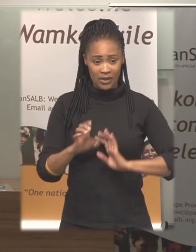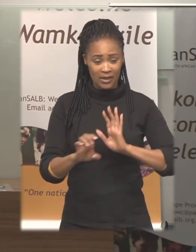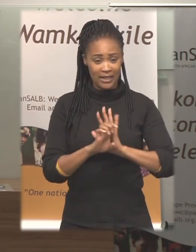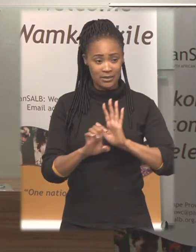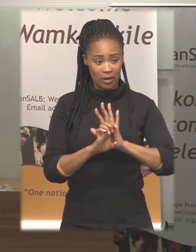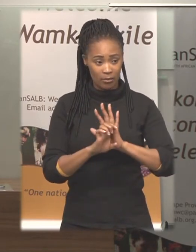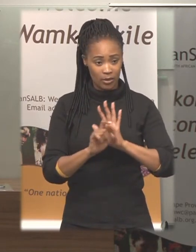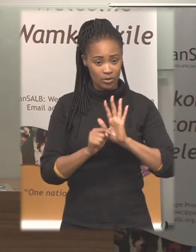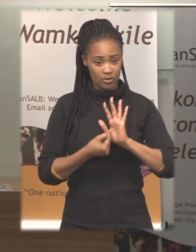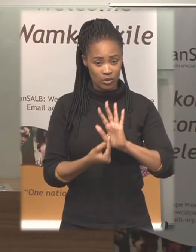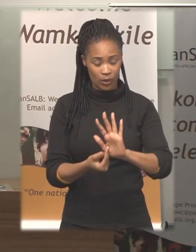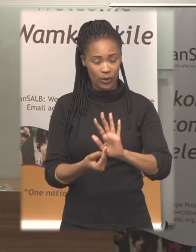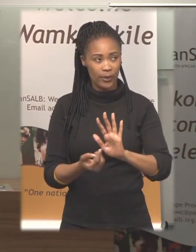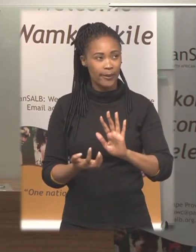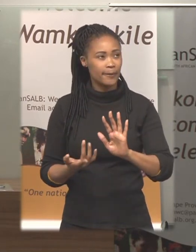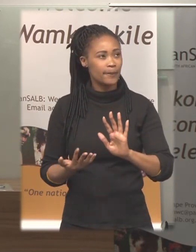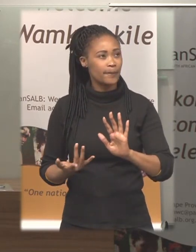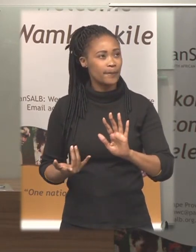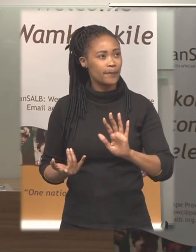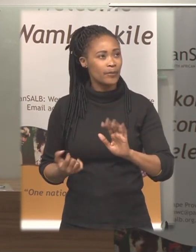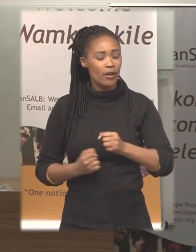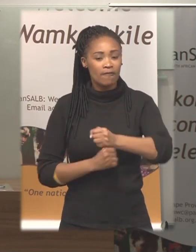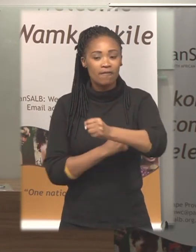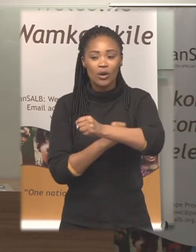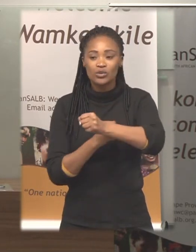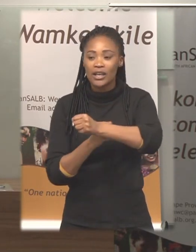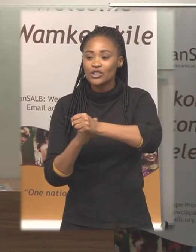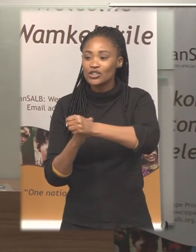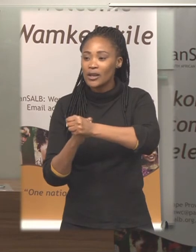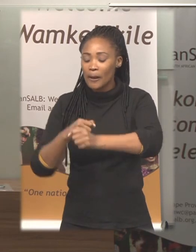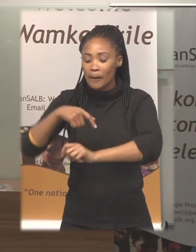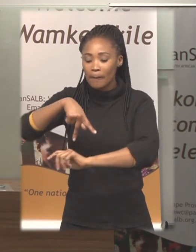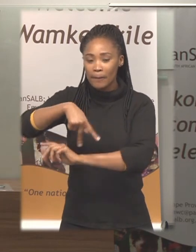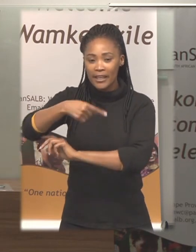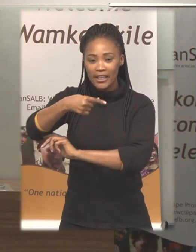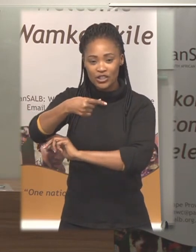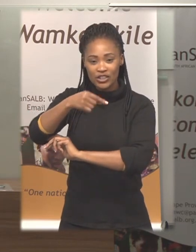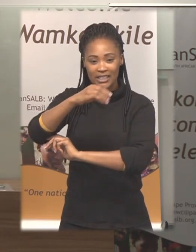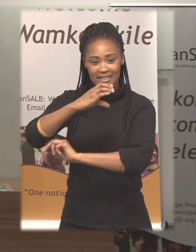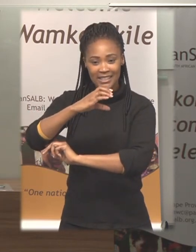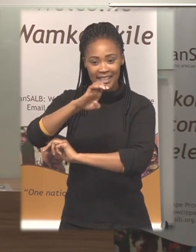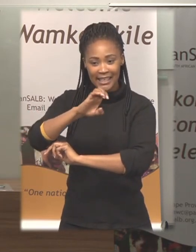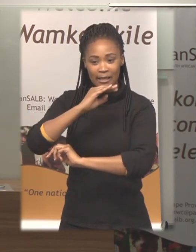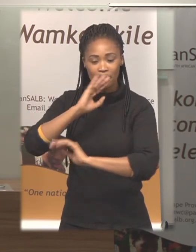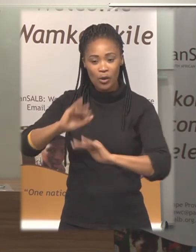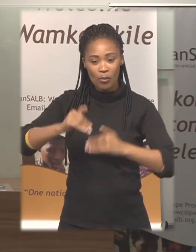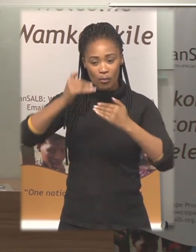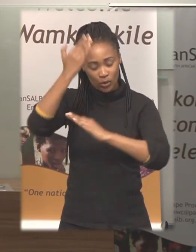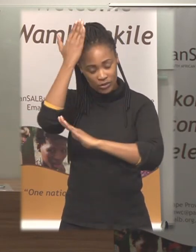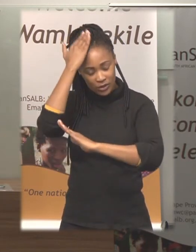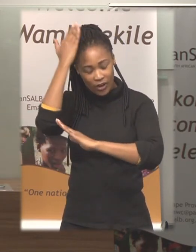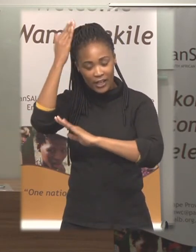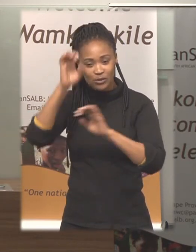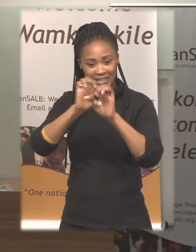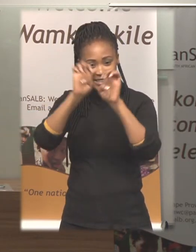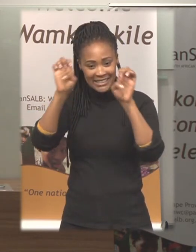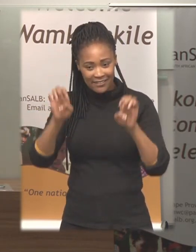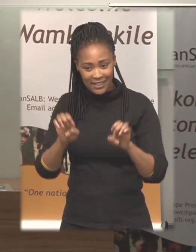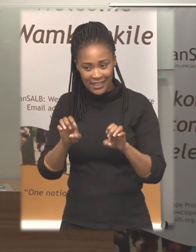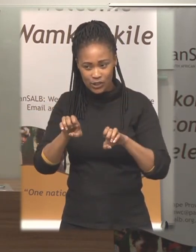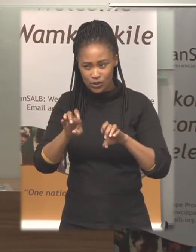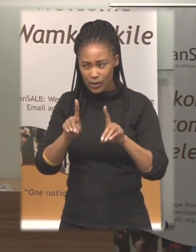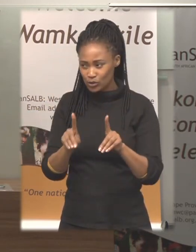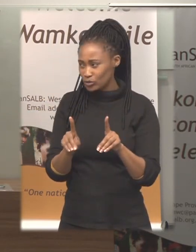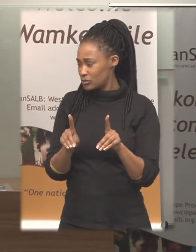of the foundation phase PGCE, Postgraduate Certificate in Education. This is a one-year teacher